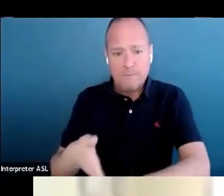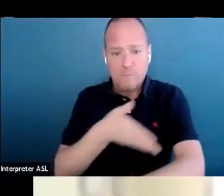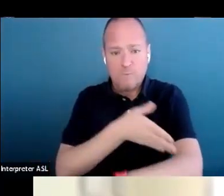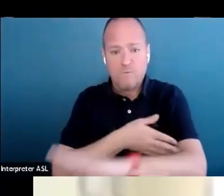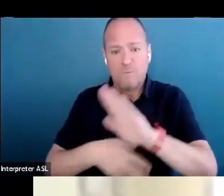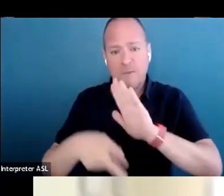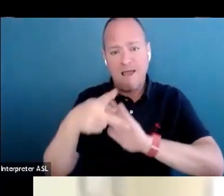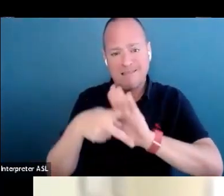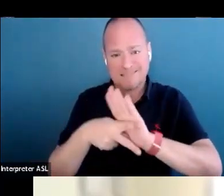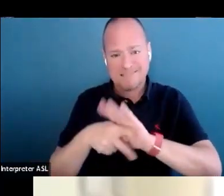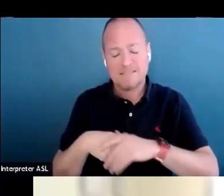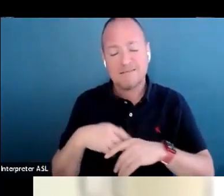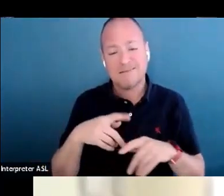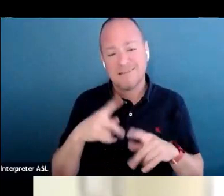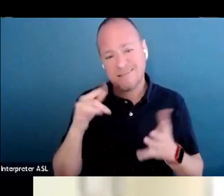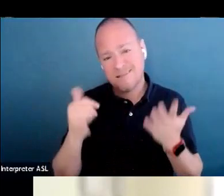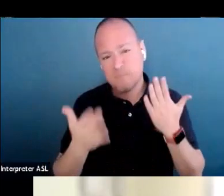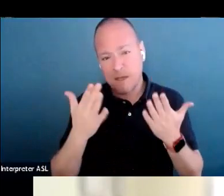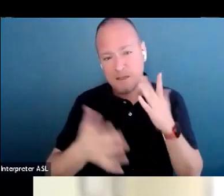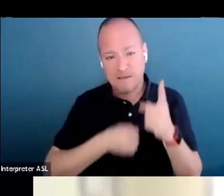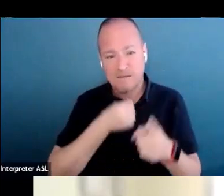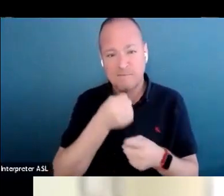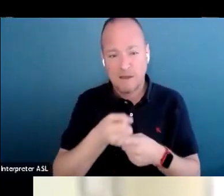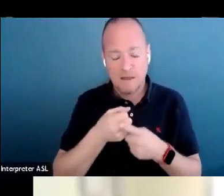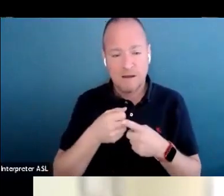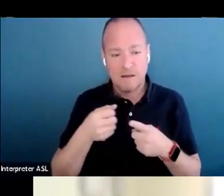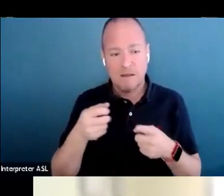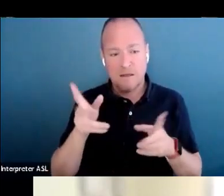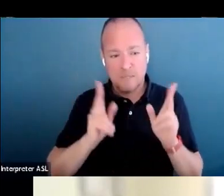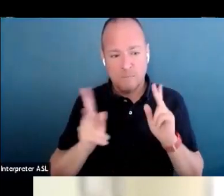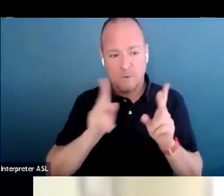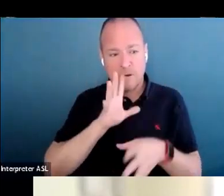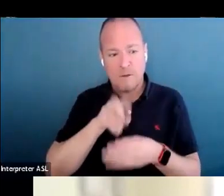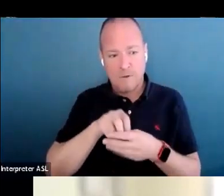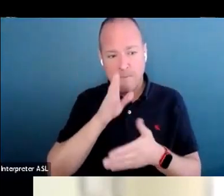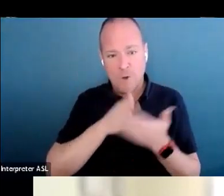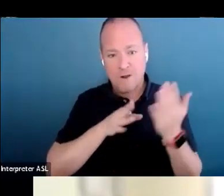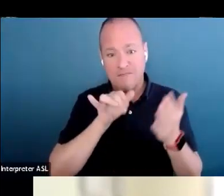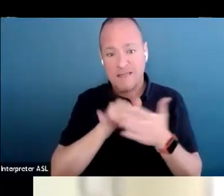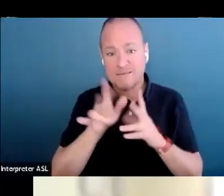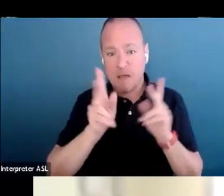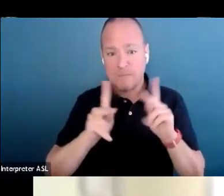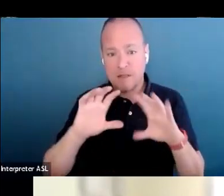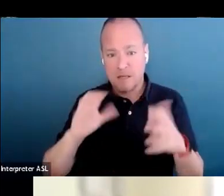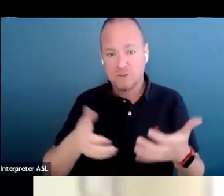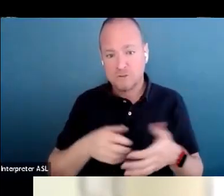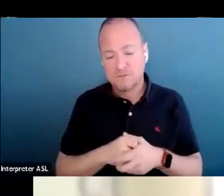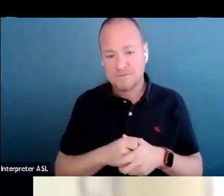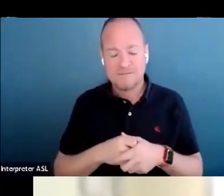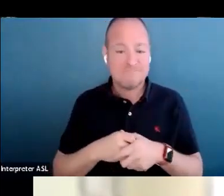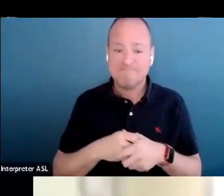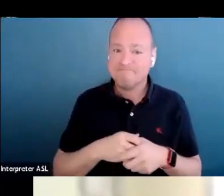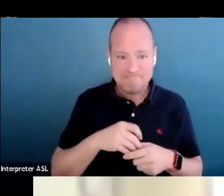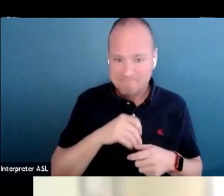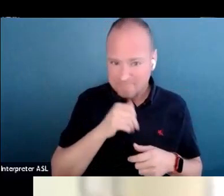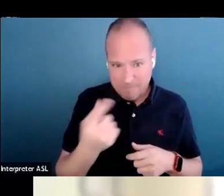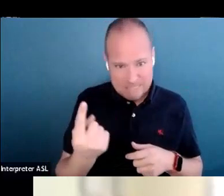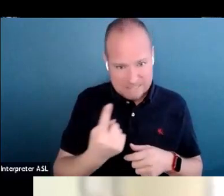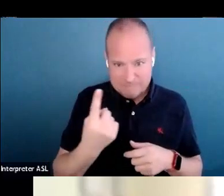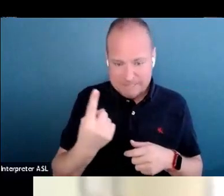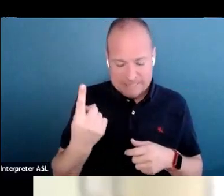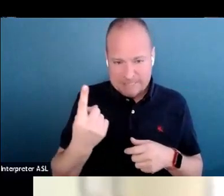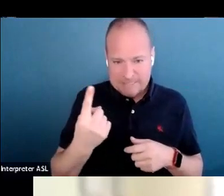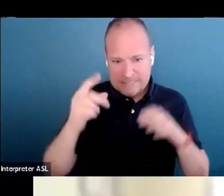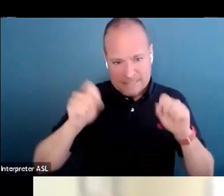policies that may affect folks that are part of this population. So this won't be something that